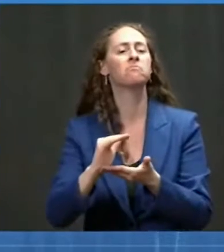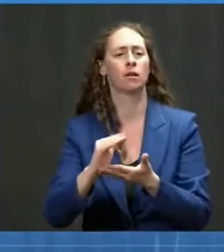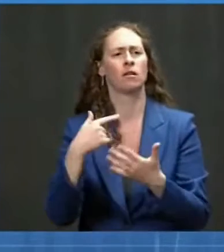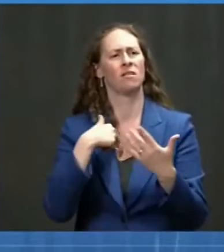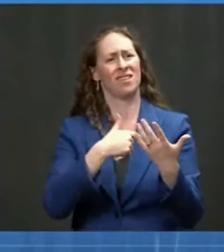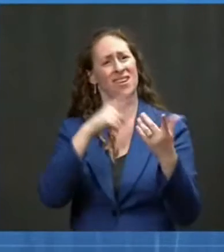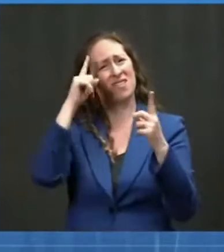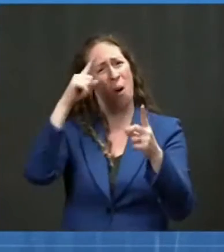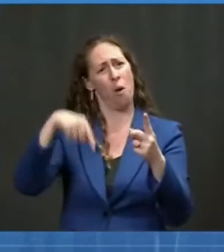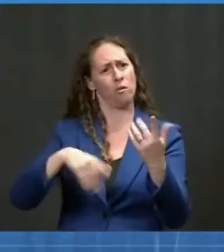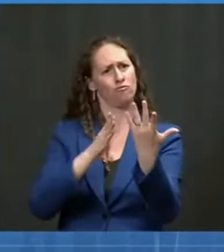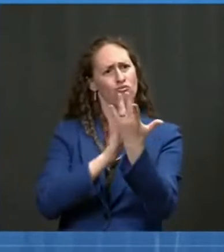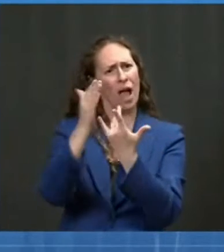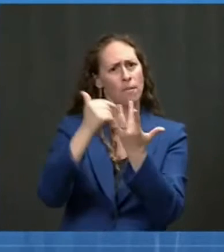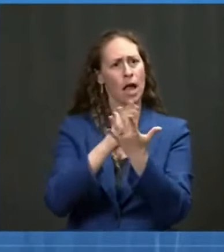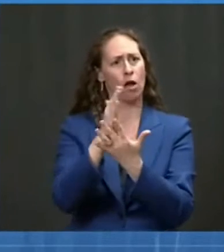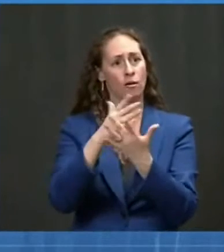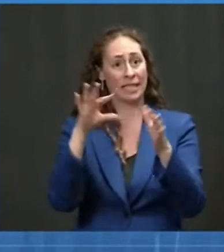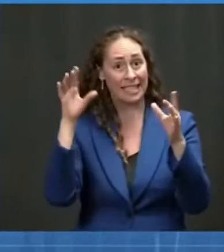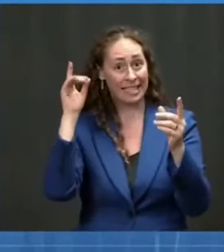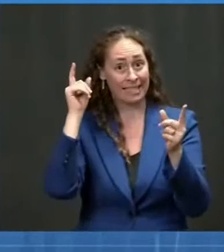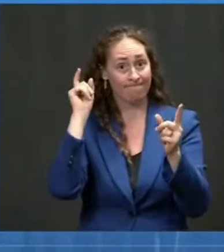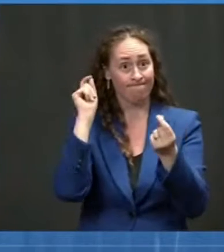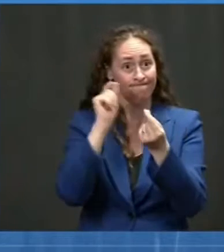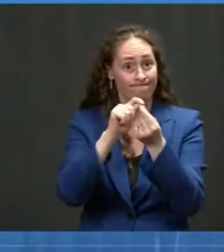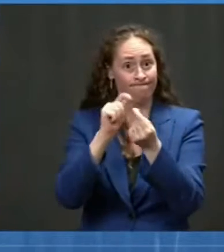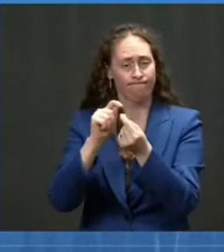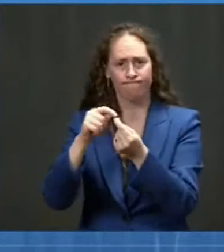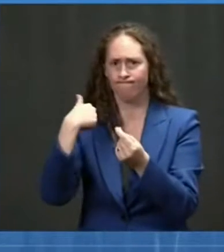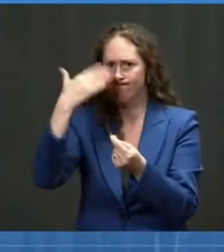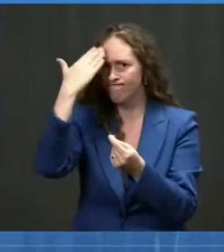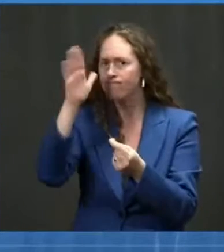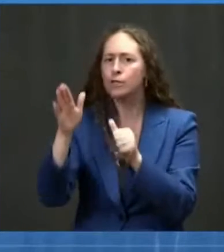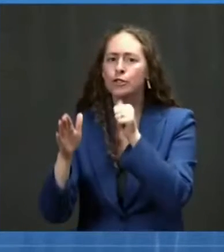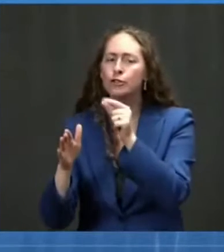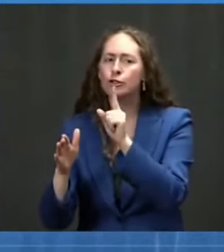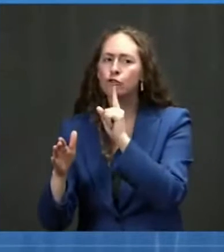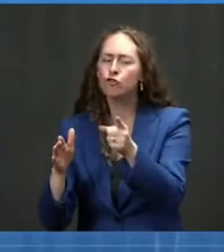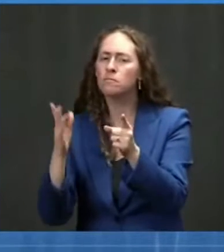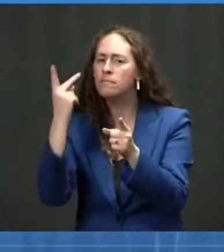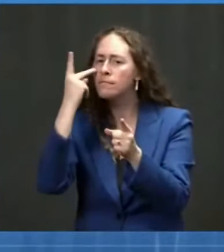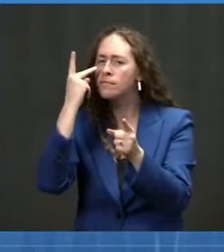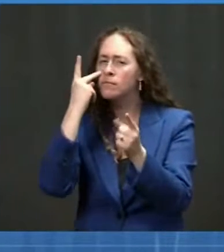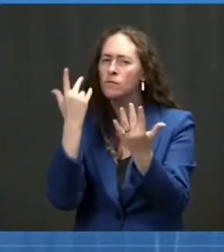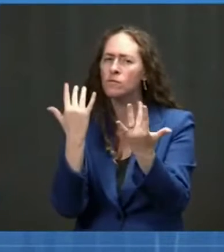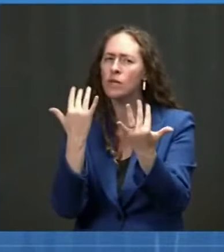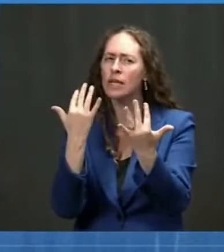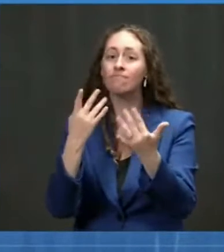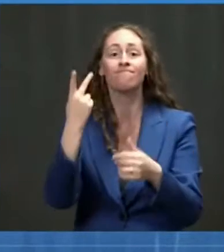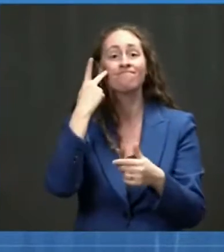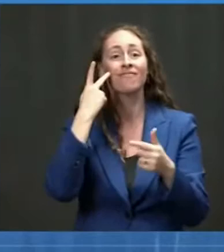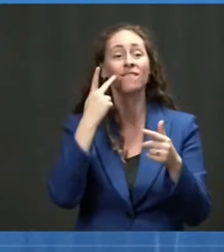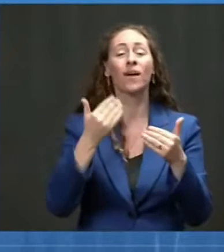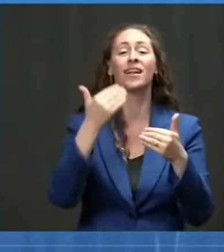now. Well, we appreciate all the good questions, and we look forward to the next briefing. Thank you.